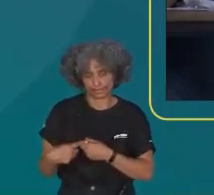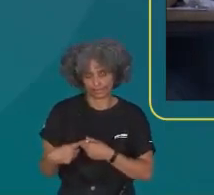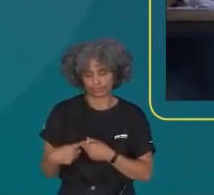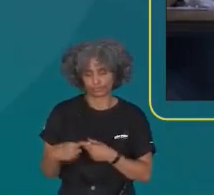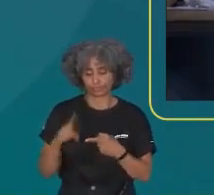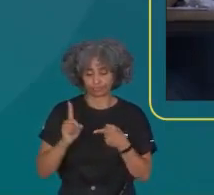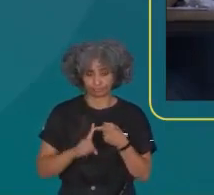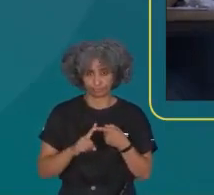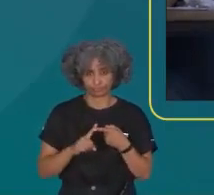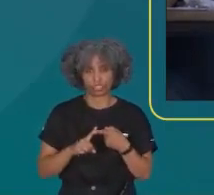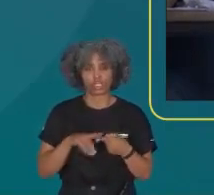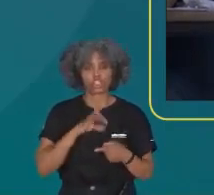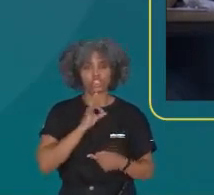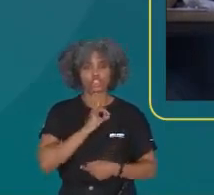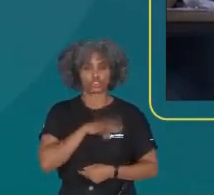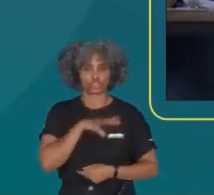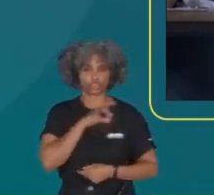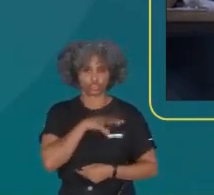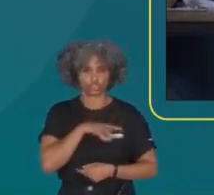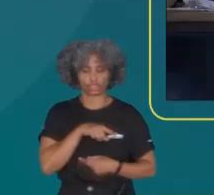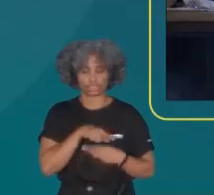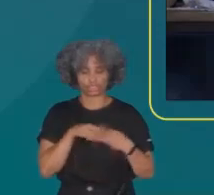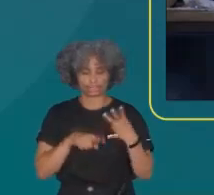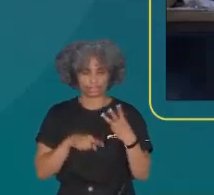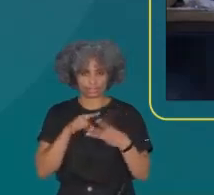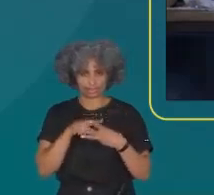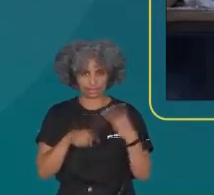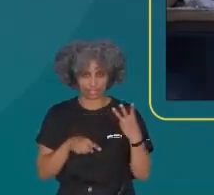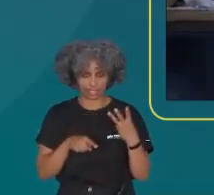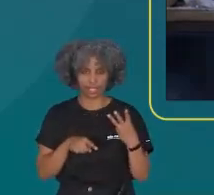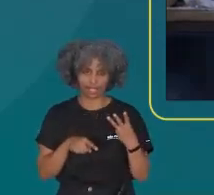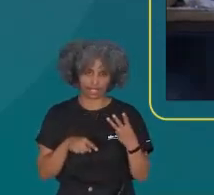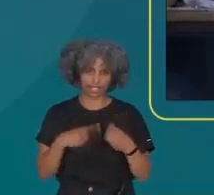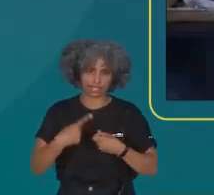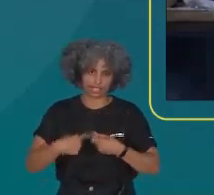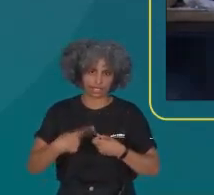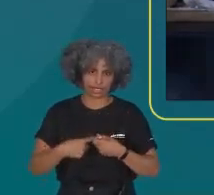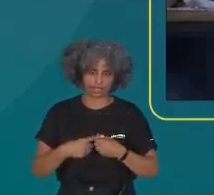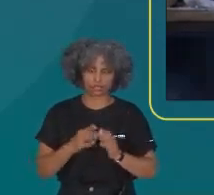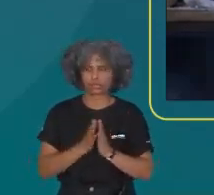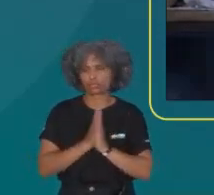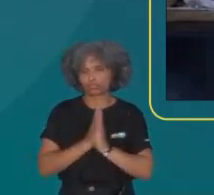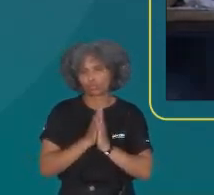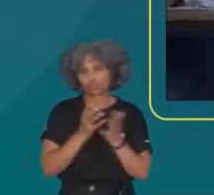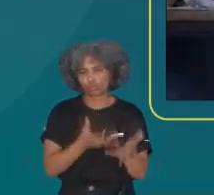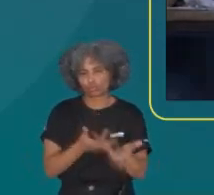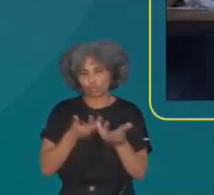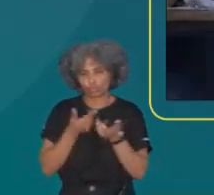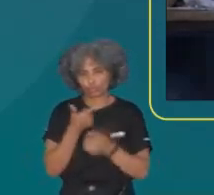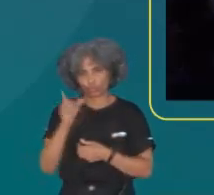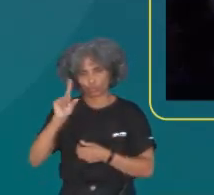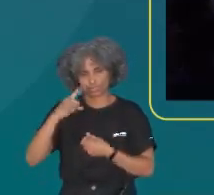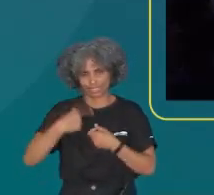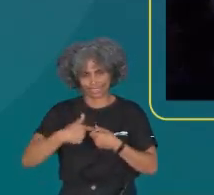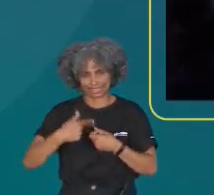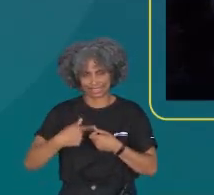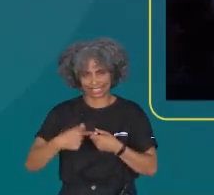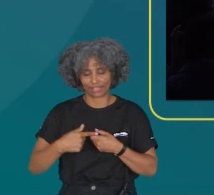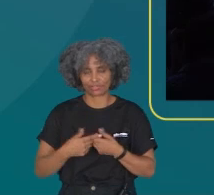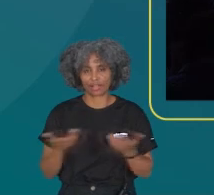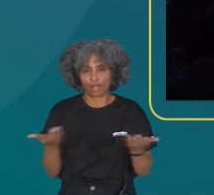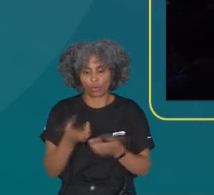And please invite other cities in the audience or regions. This is the moment to sign up to Cities with Nature. Over to